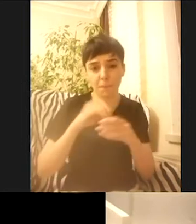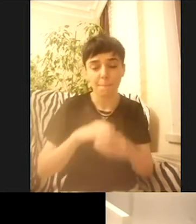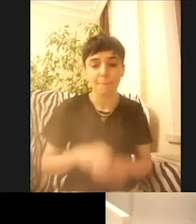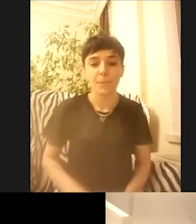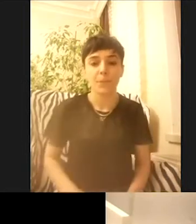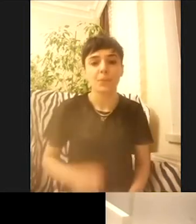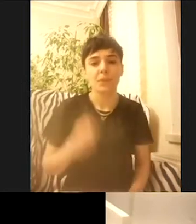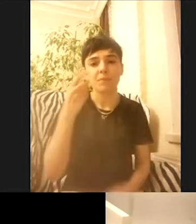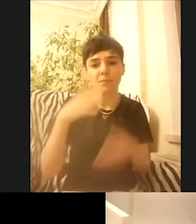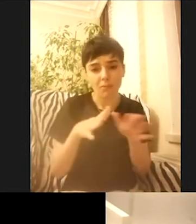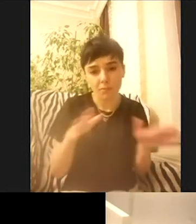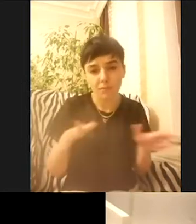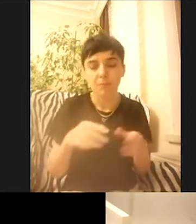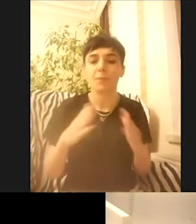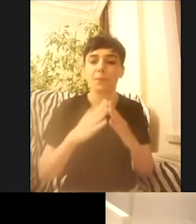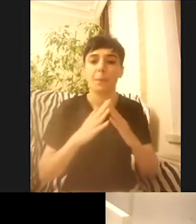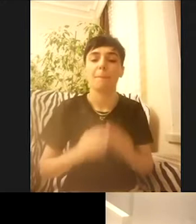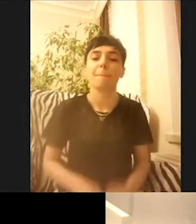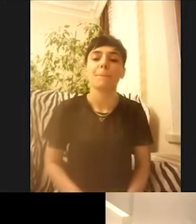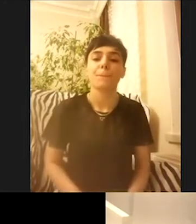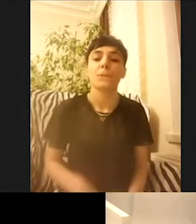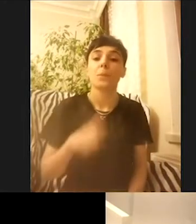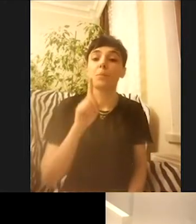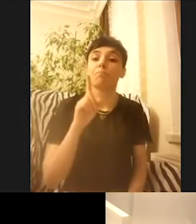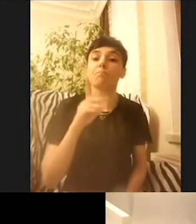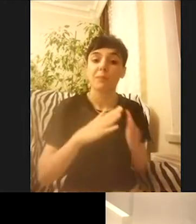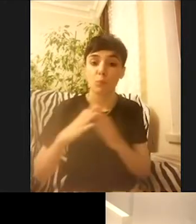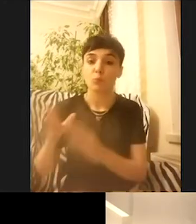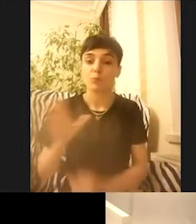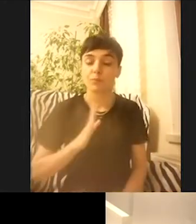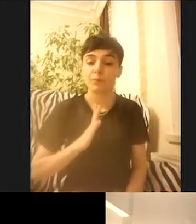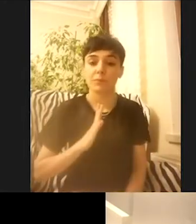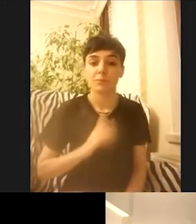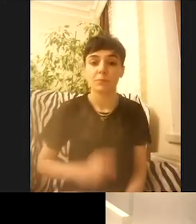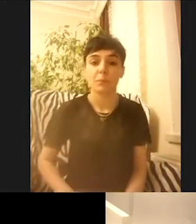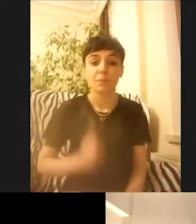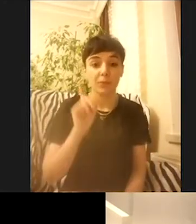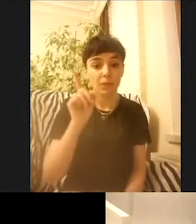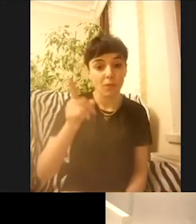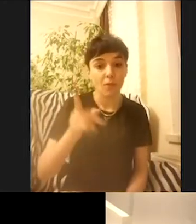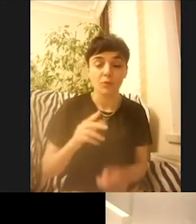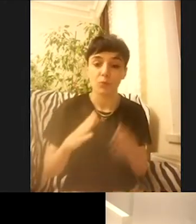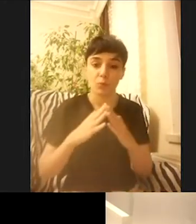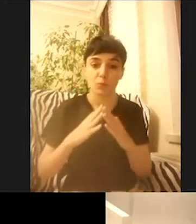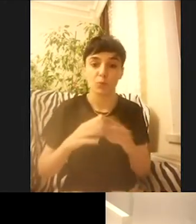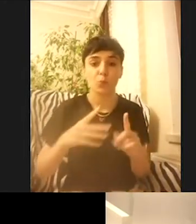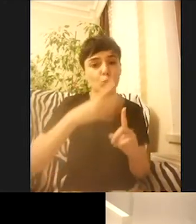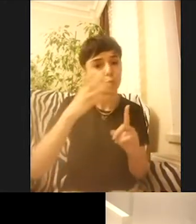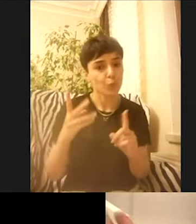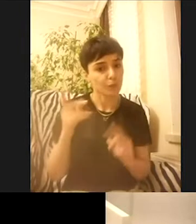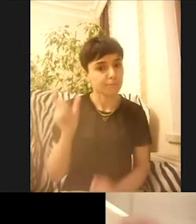neighbor living just across my building, a queer neighbor who is in the like participants in this conversation now